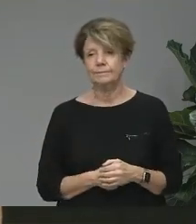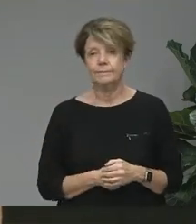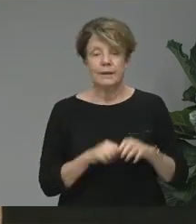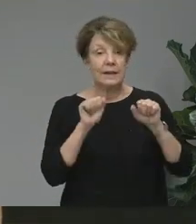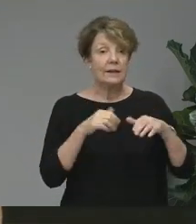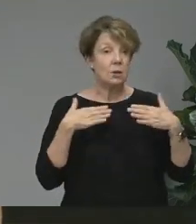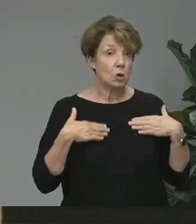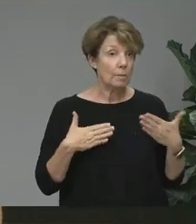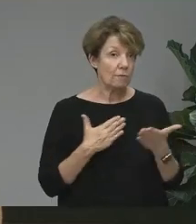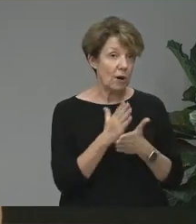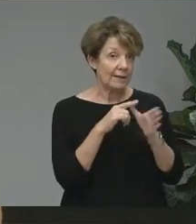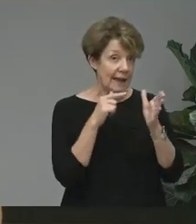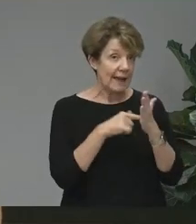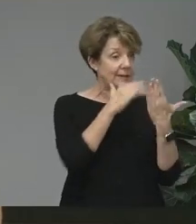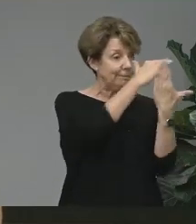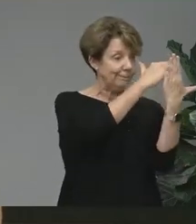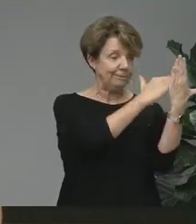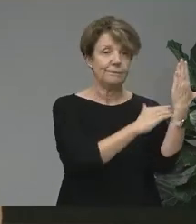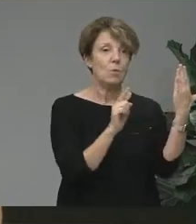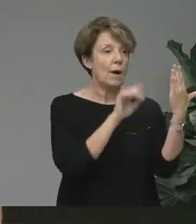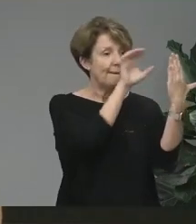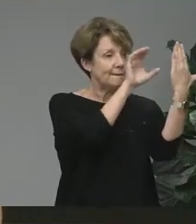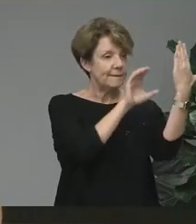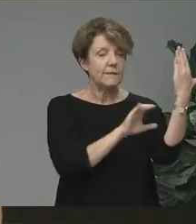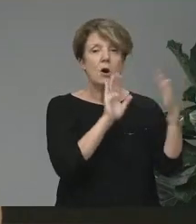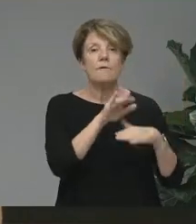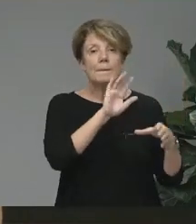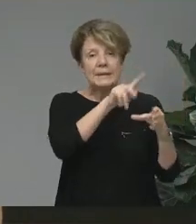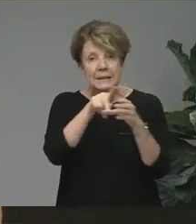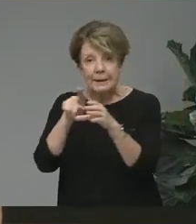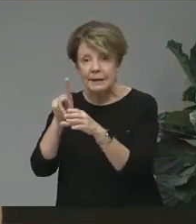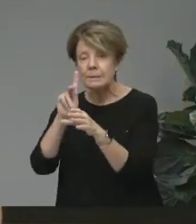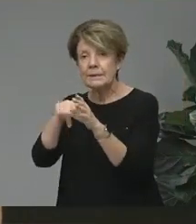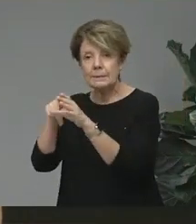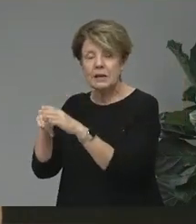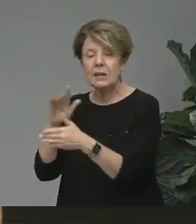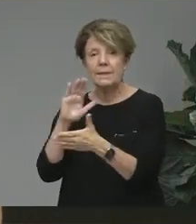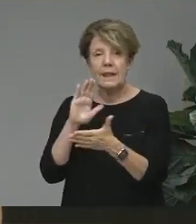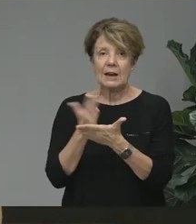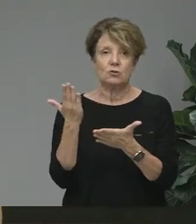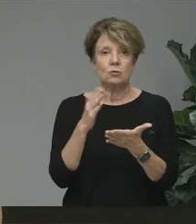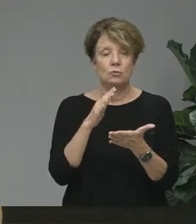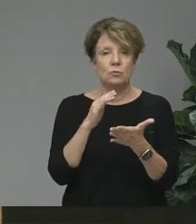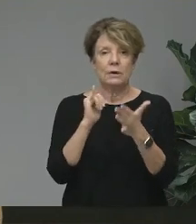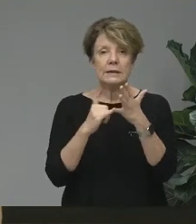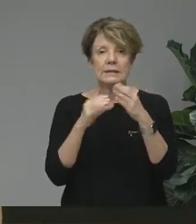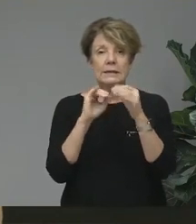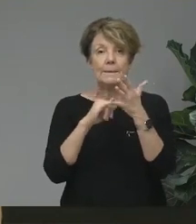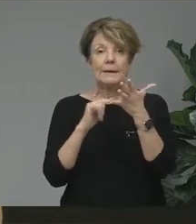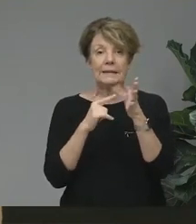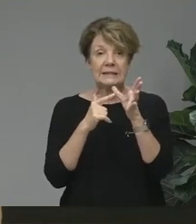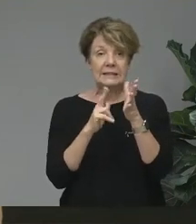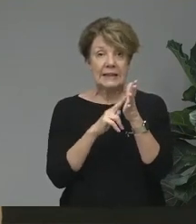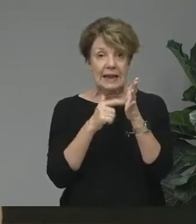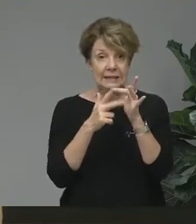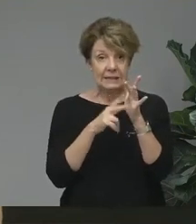Rights Act and the provisions that are in it about participation and the substantive right would make a bit of difference. They would